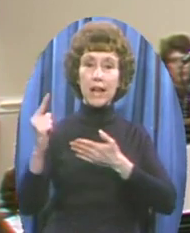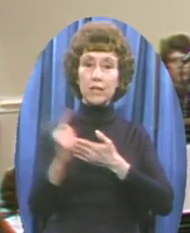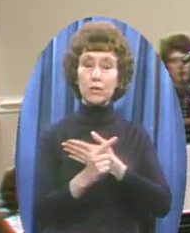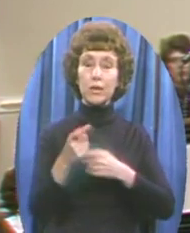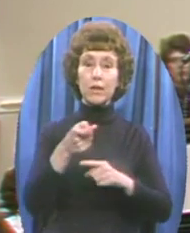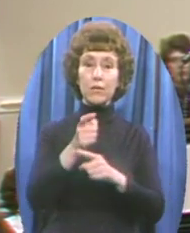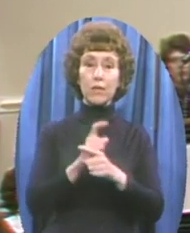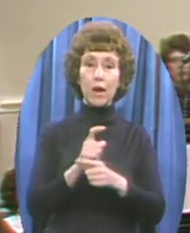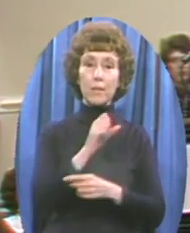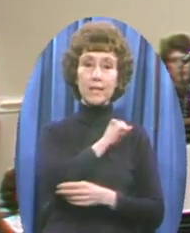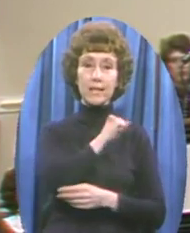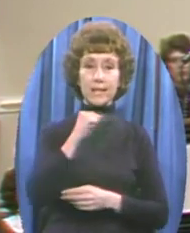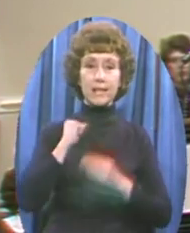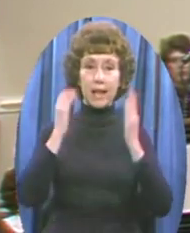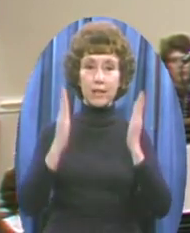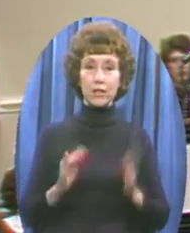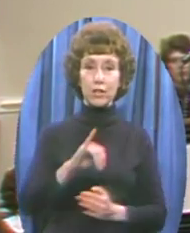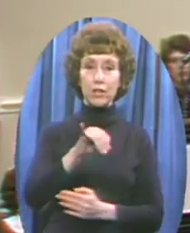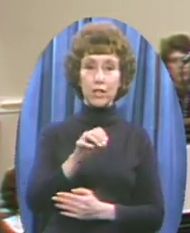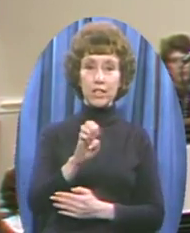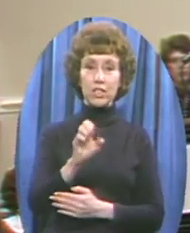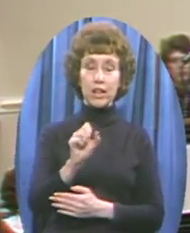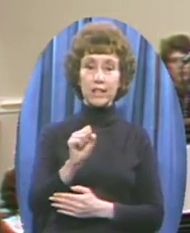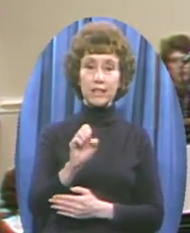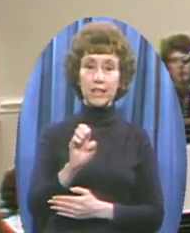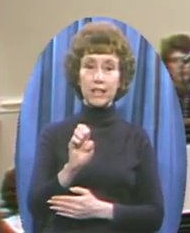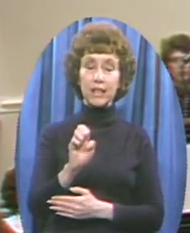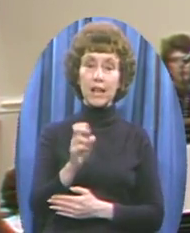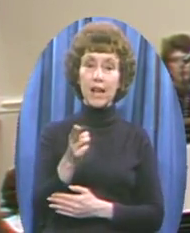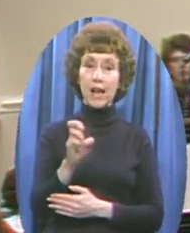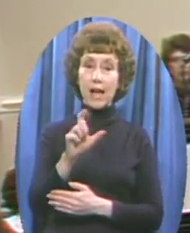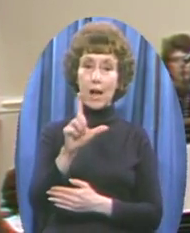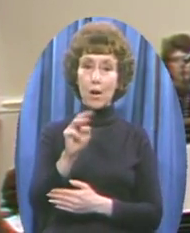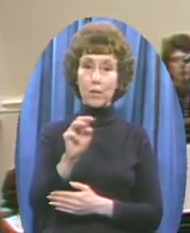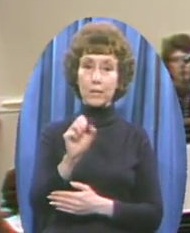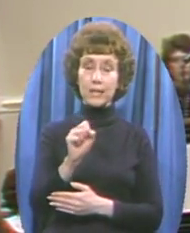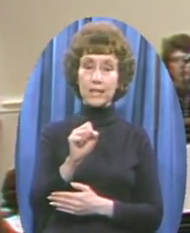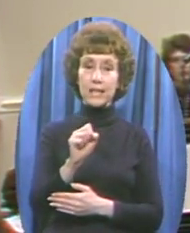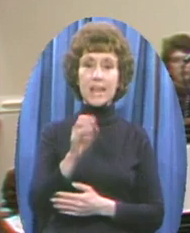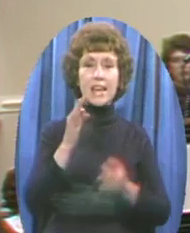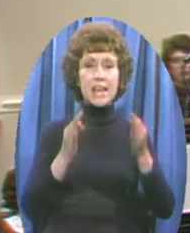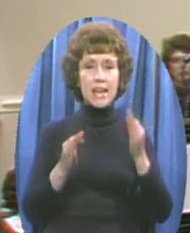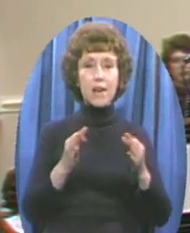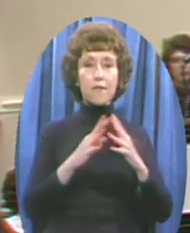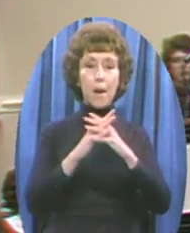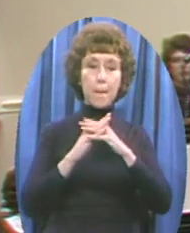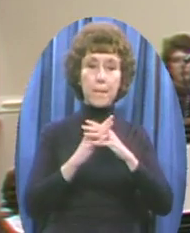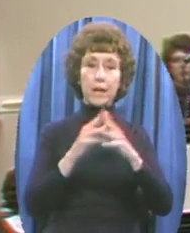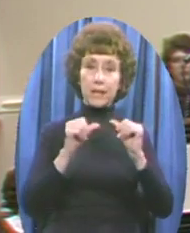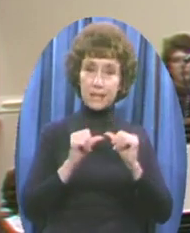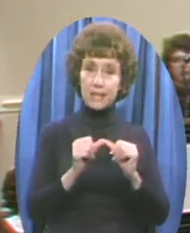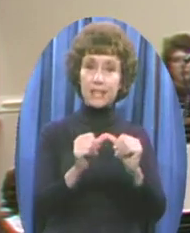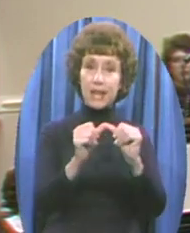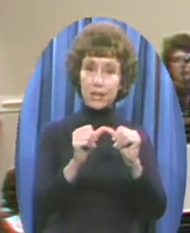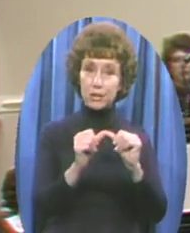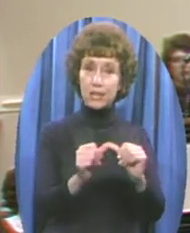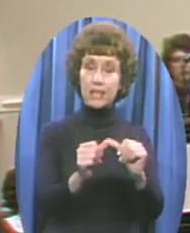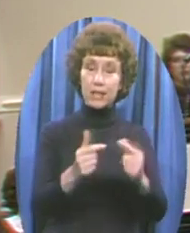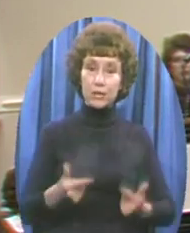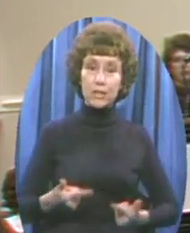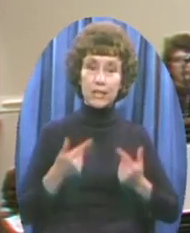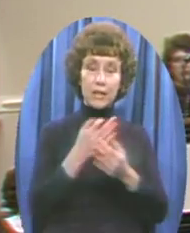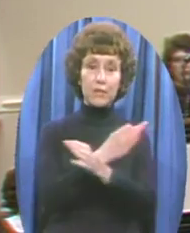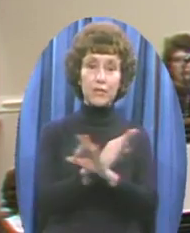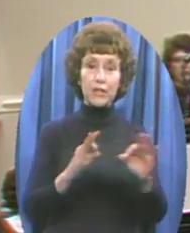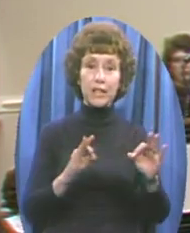Jesse Helms, if America survives, it will be because we have a spiritual awakening and because we